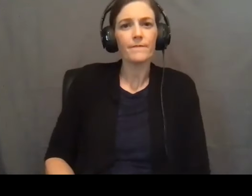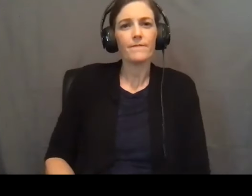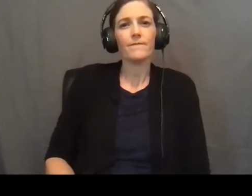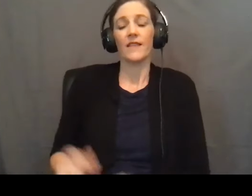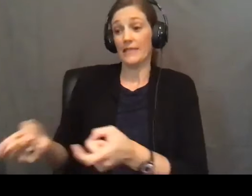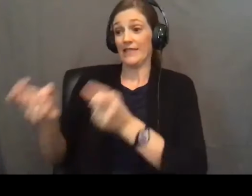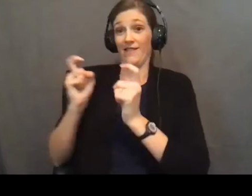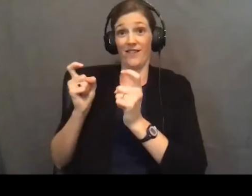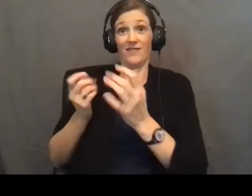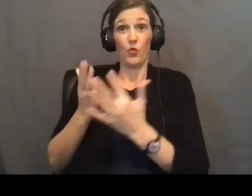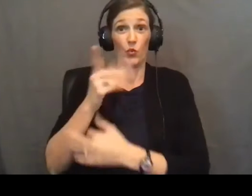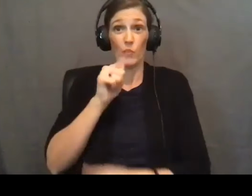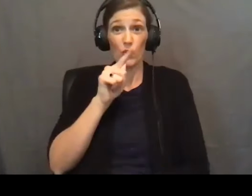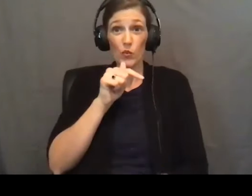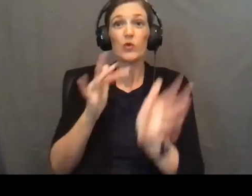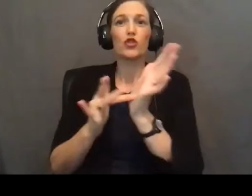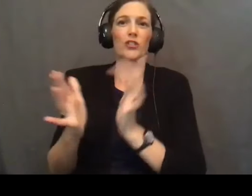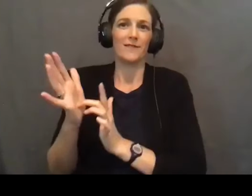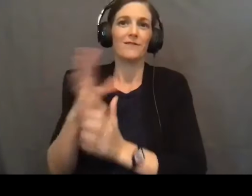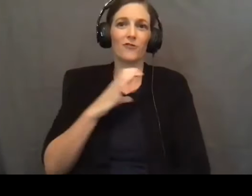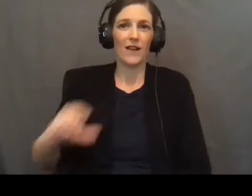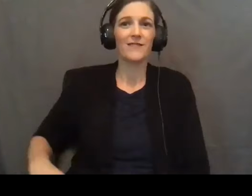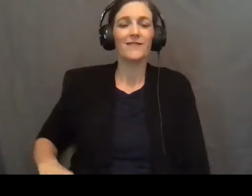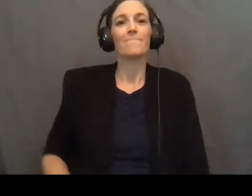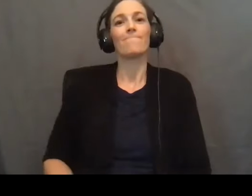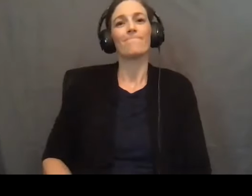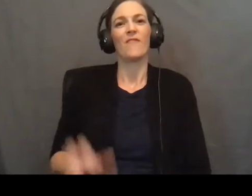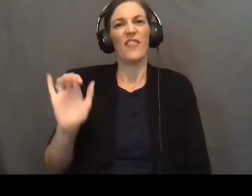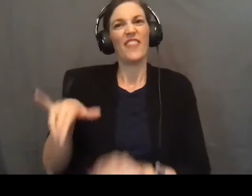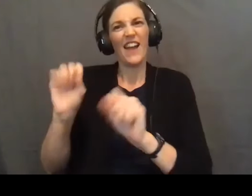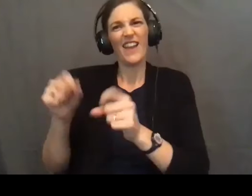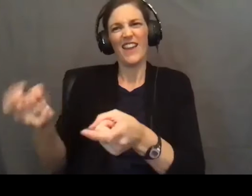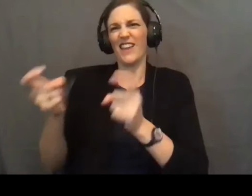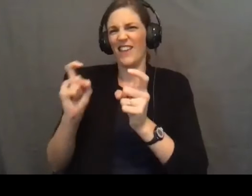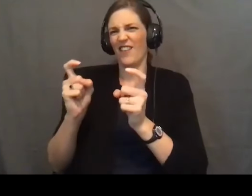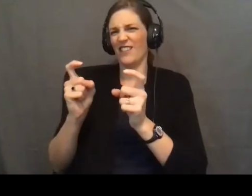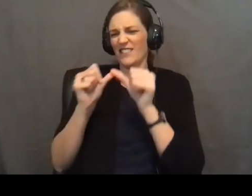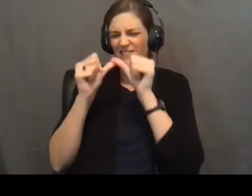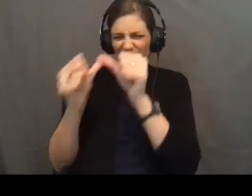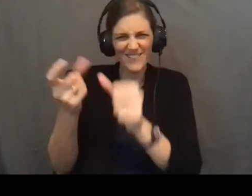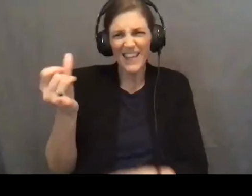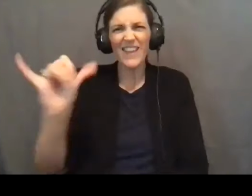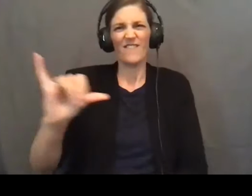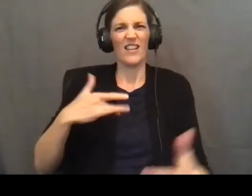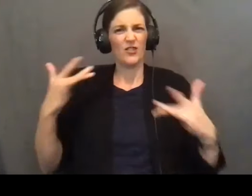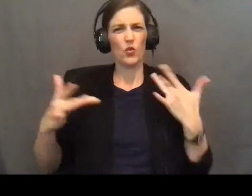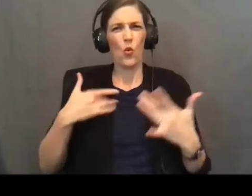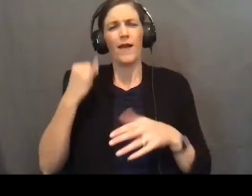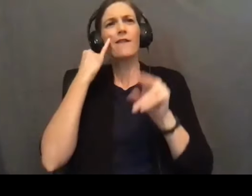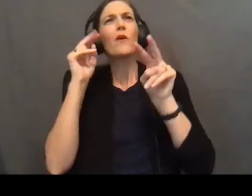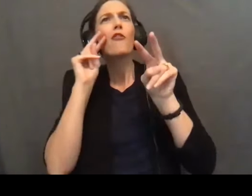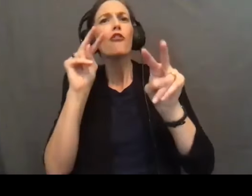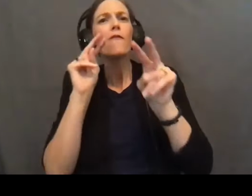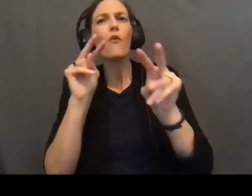to us through the person of Jesus Christ. And that can give us infinite joy when we can look forward to